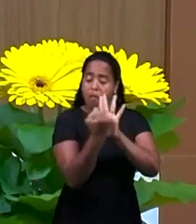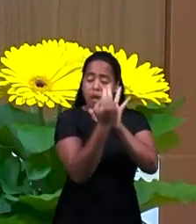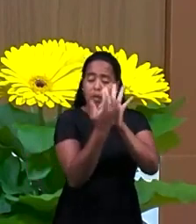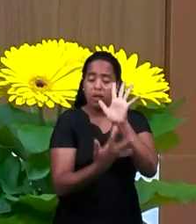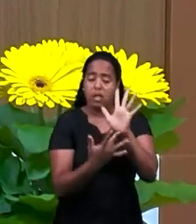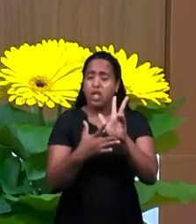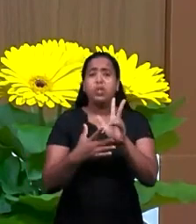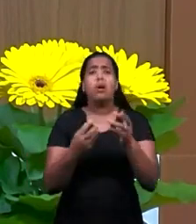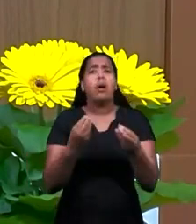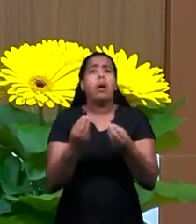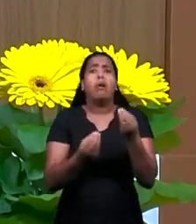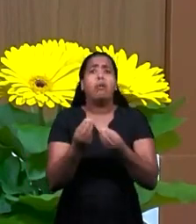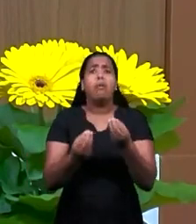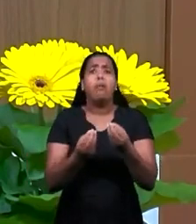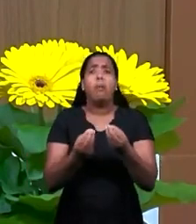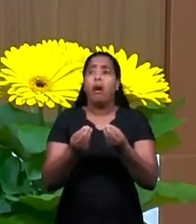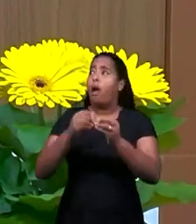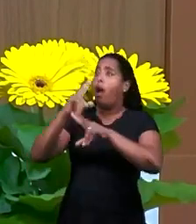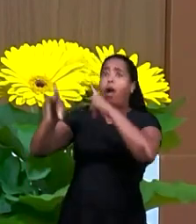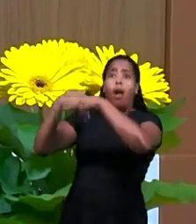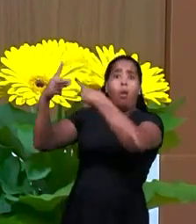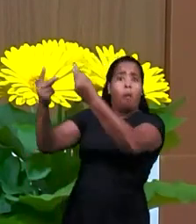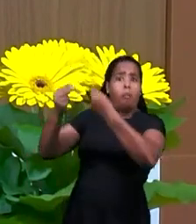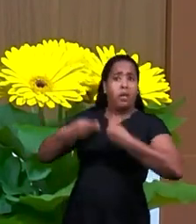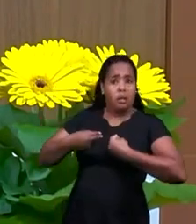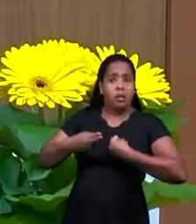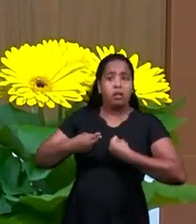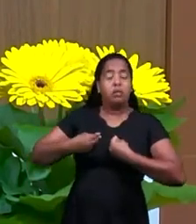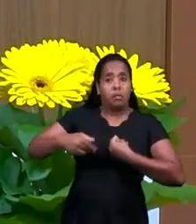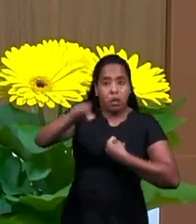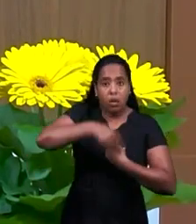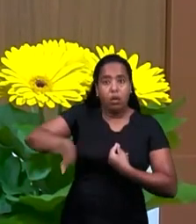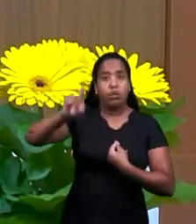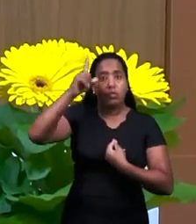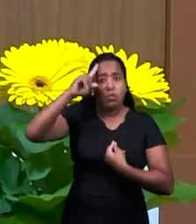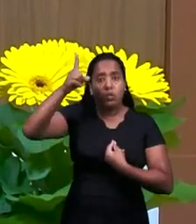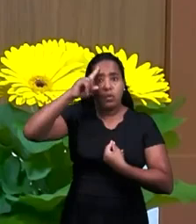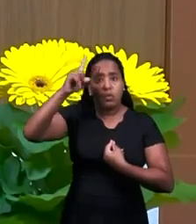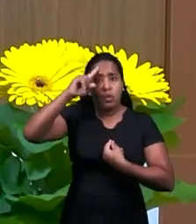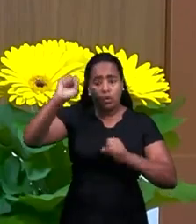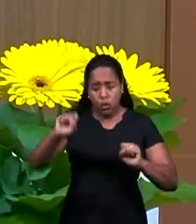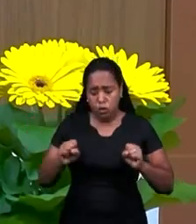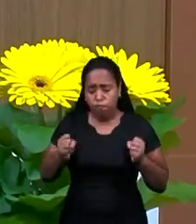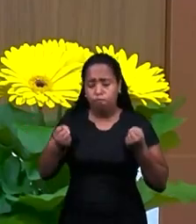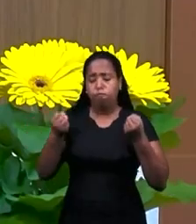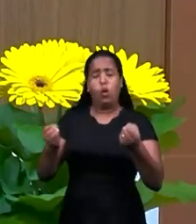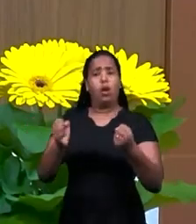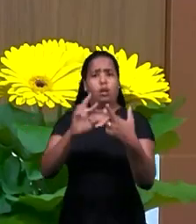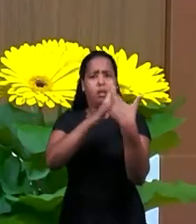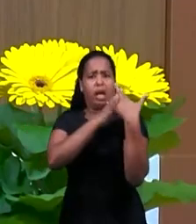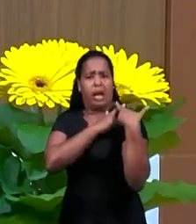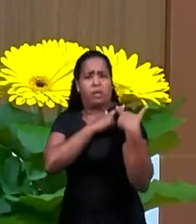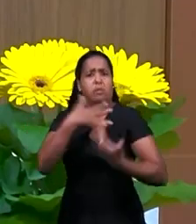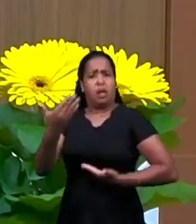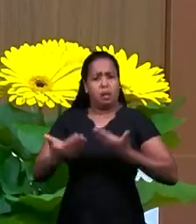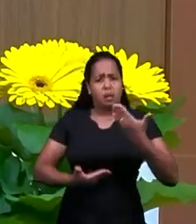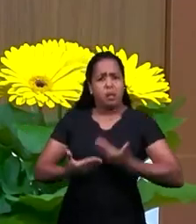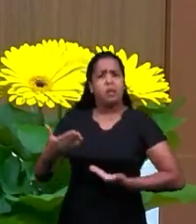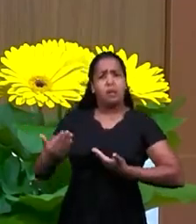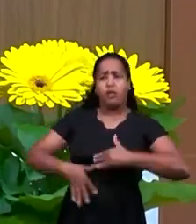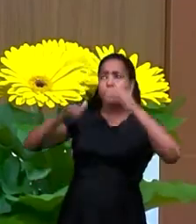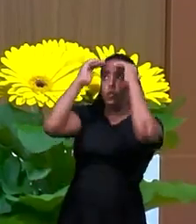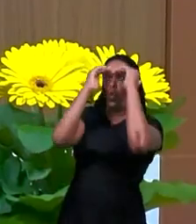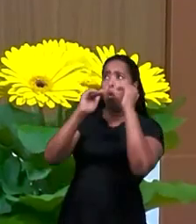from God so that we may exercise our priesthood as servants of